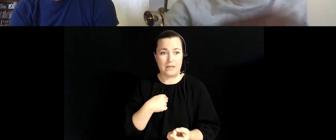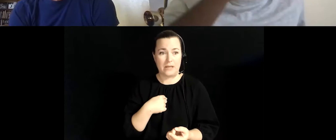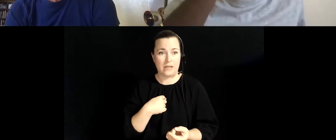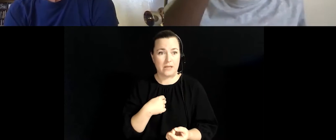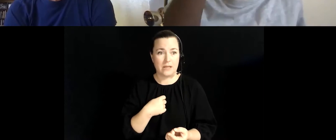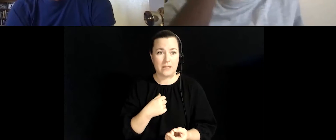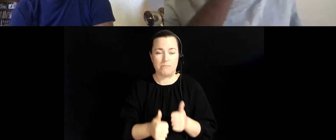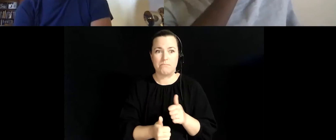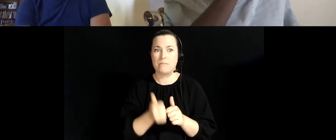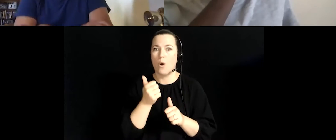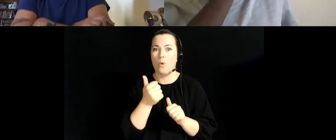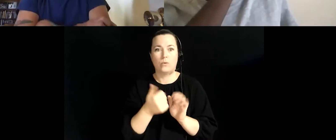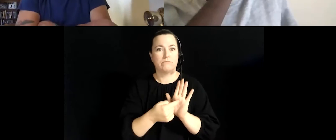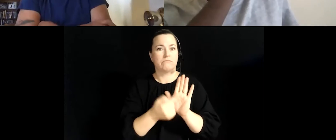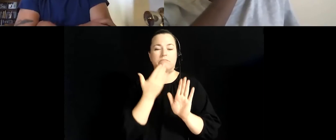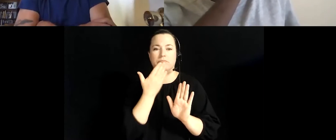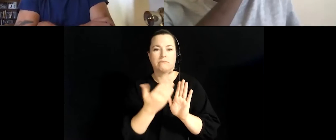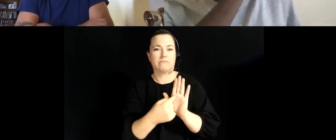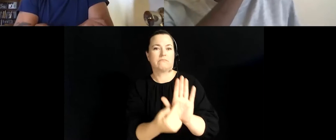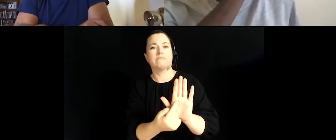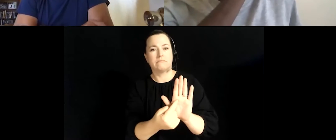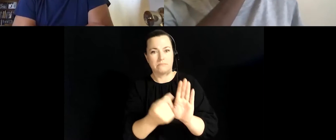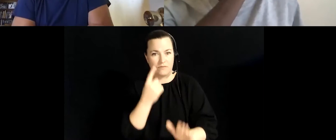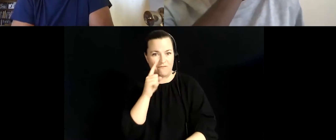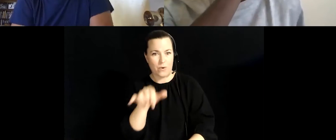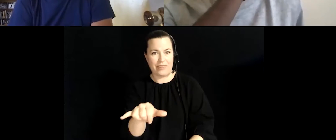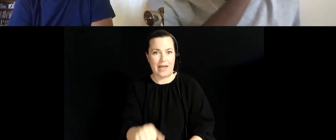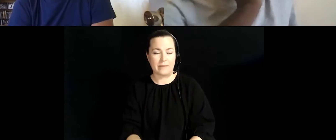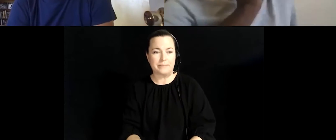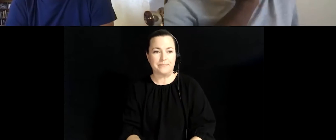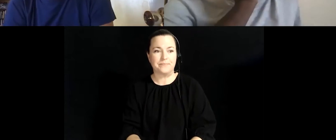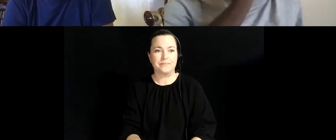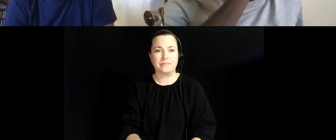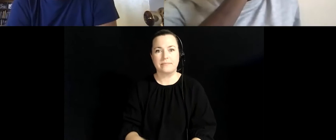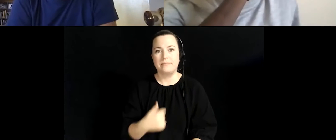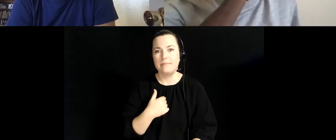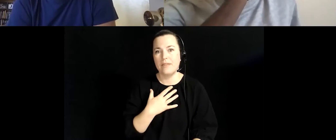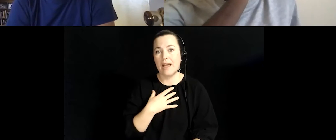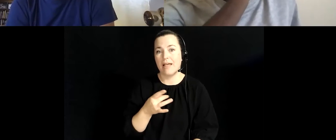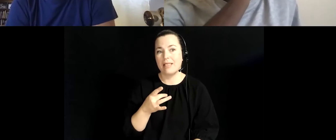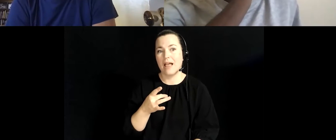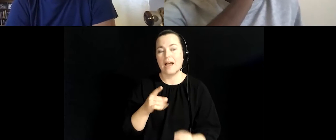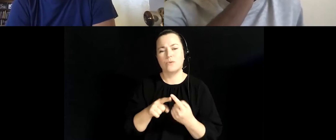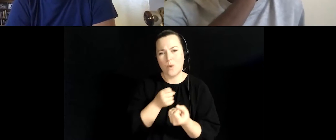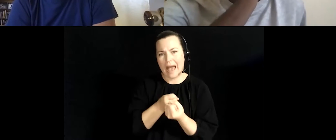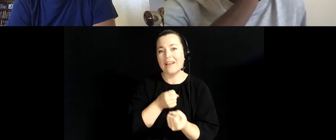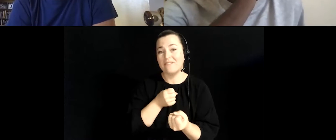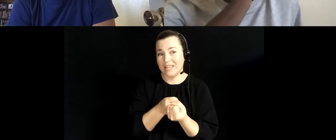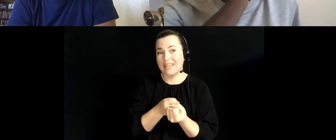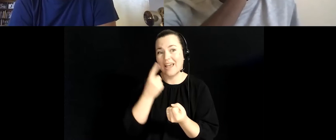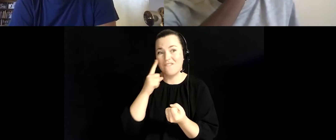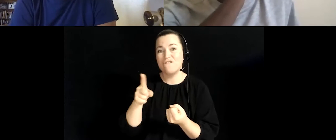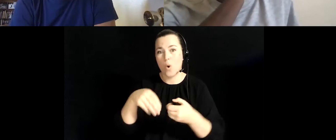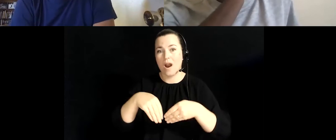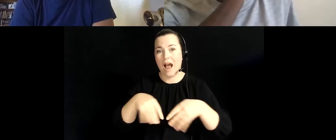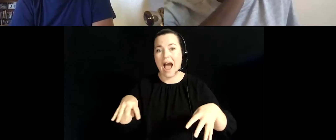emblematic of that. And I like to think, I like to, in a way, be an advocate for hierarchies and say it's not that